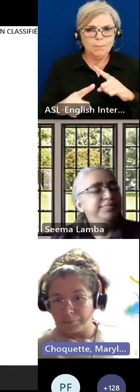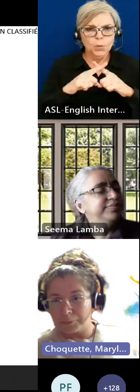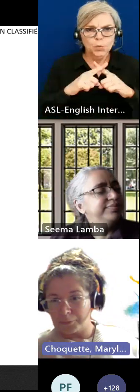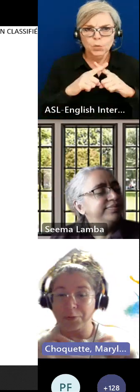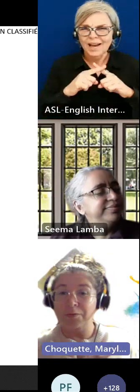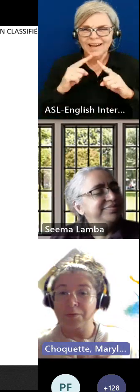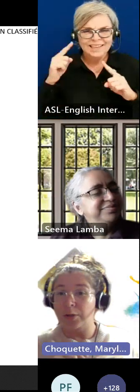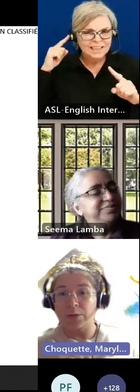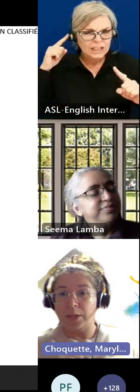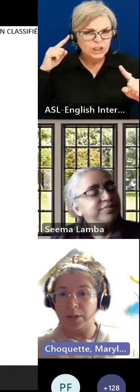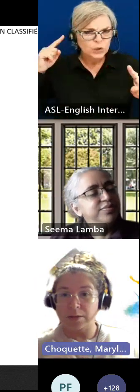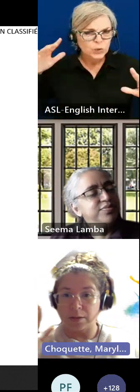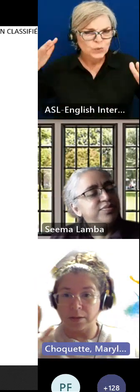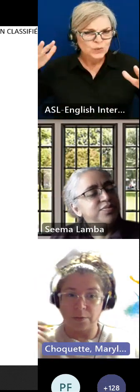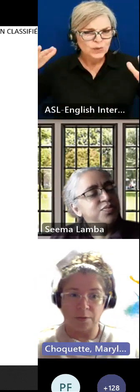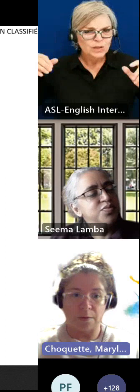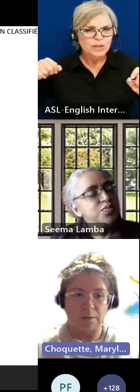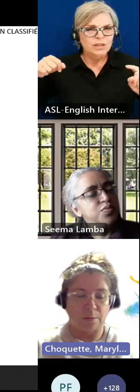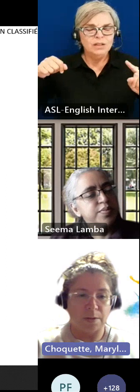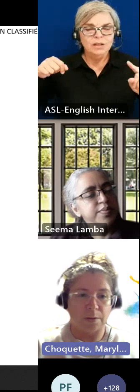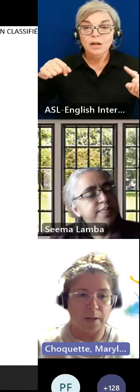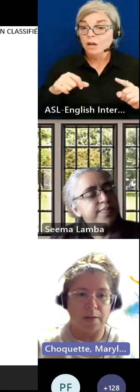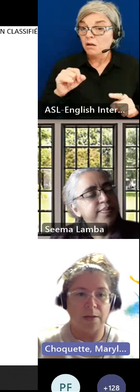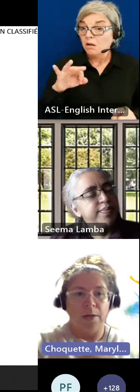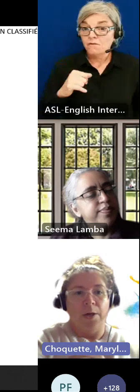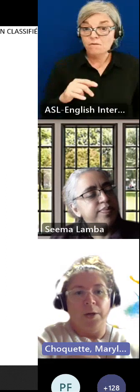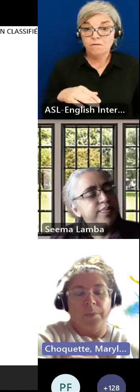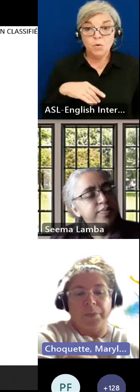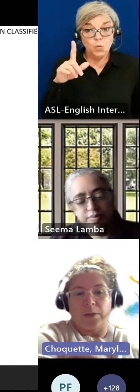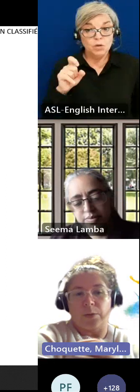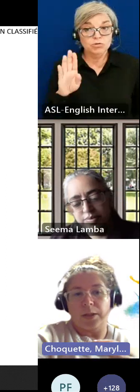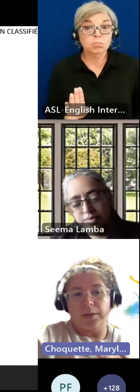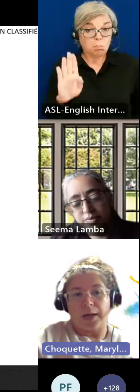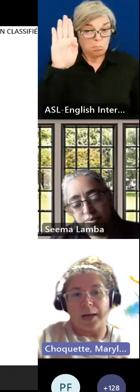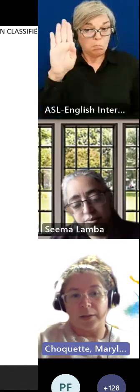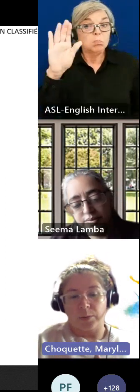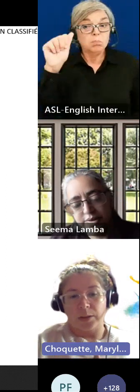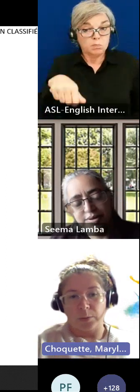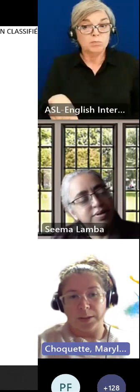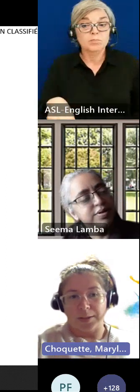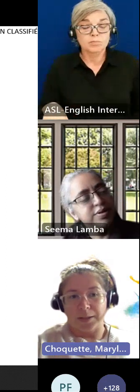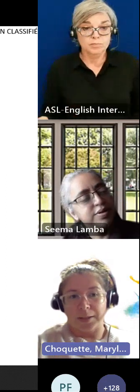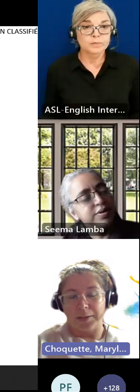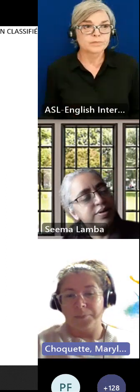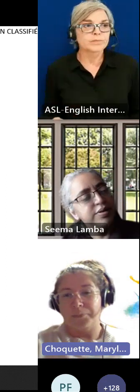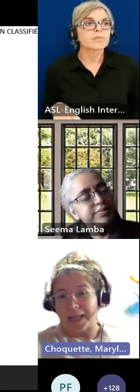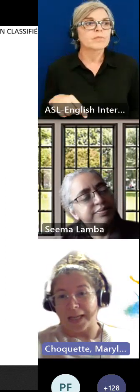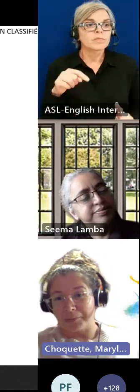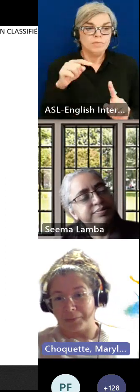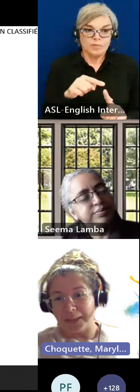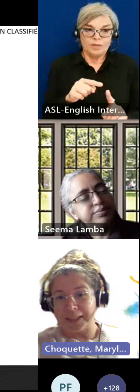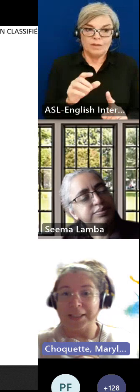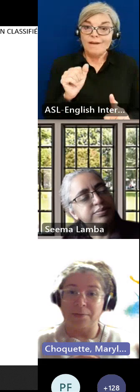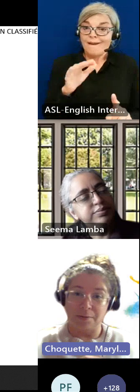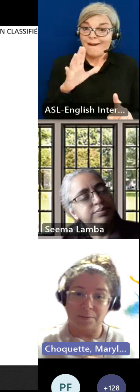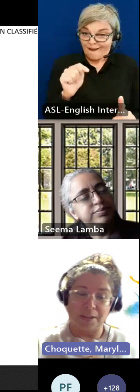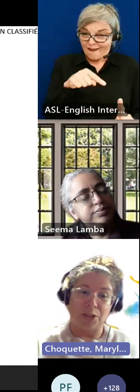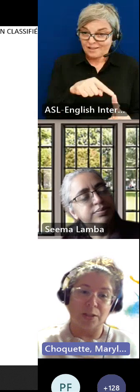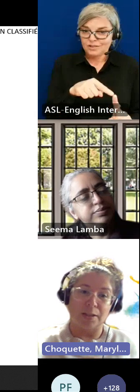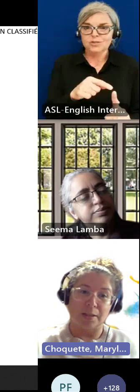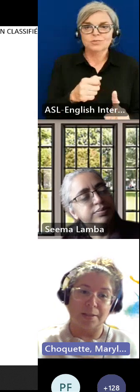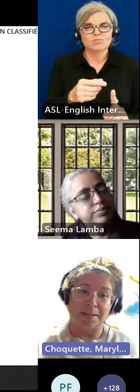but feel free if you have a question, like feel free to raise your hand. And really the act, when it was designed and